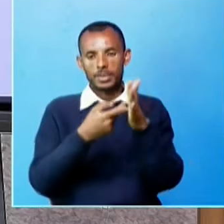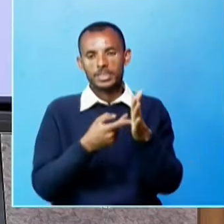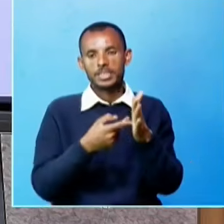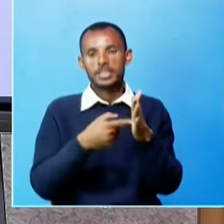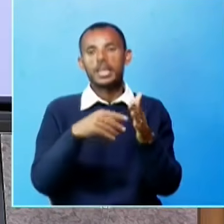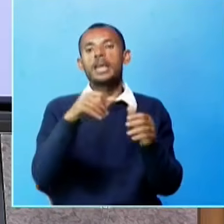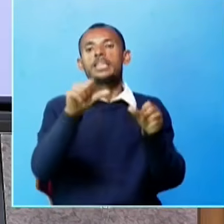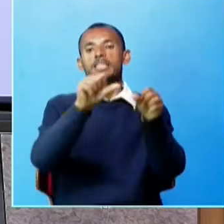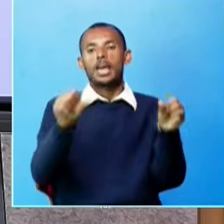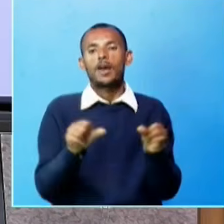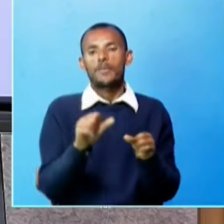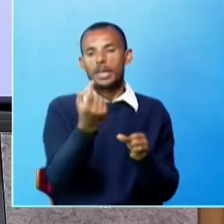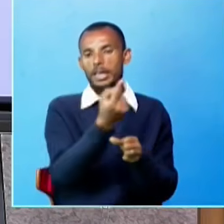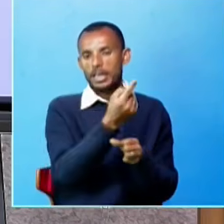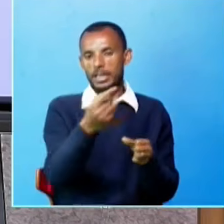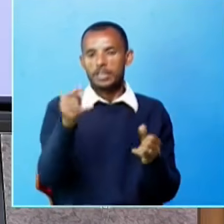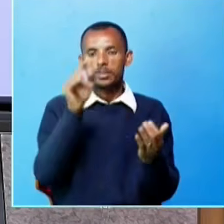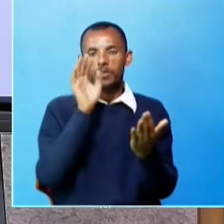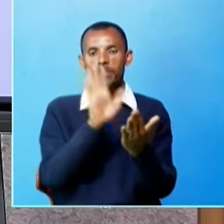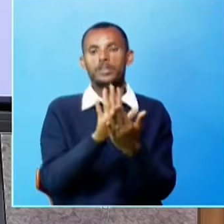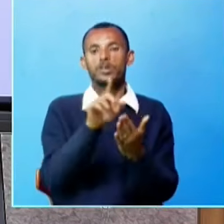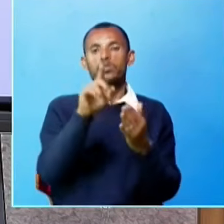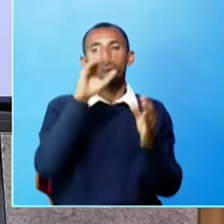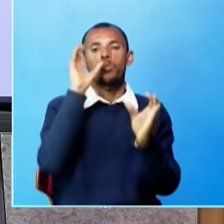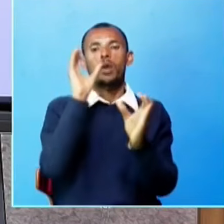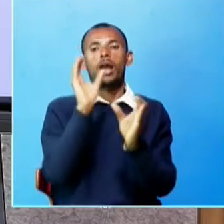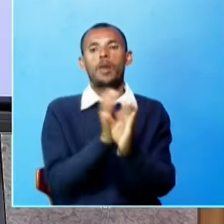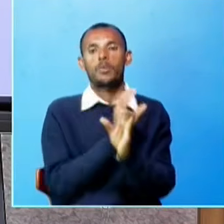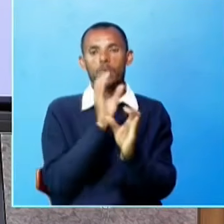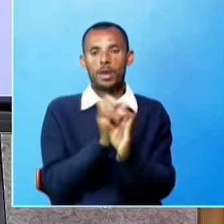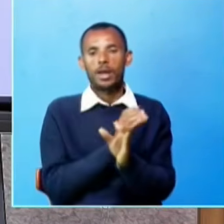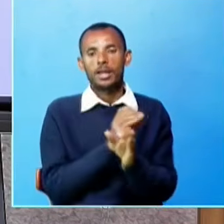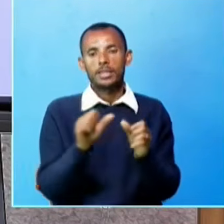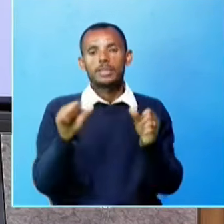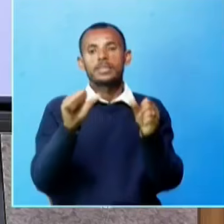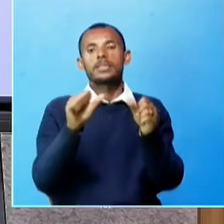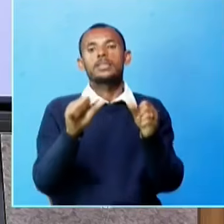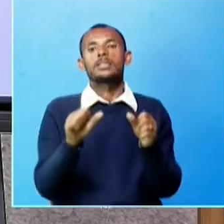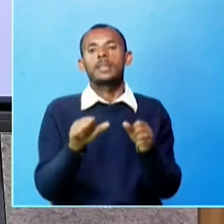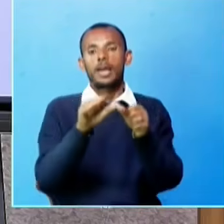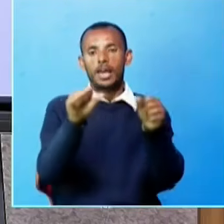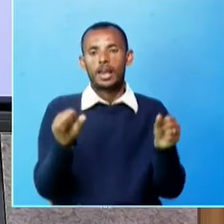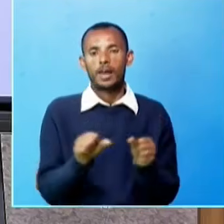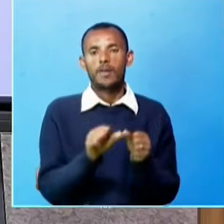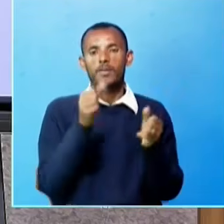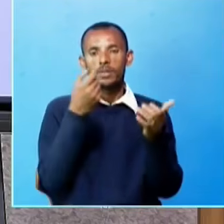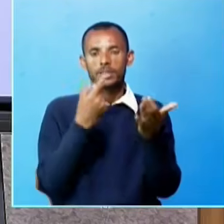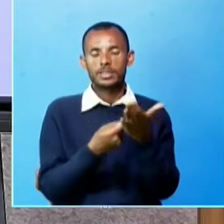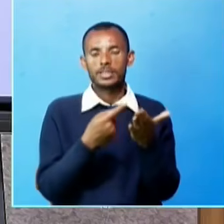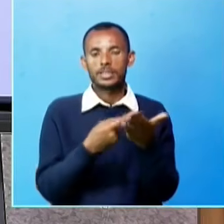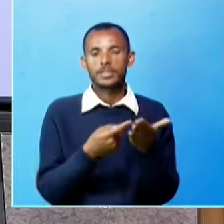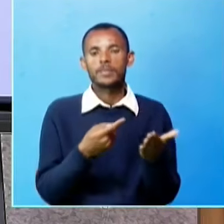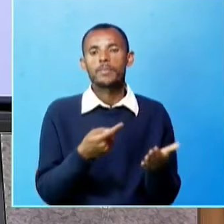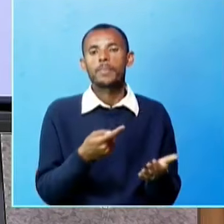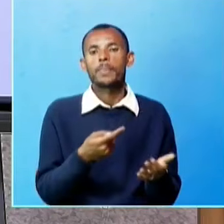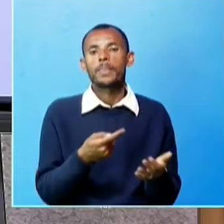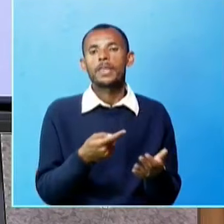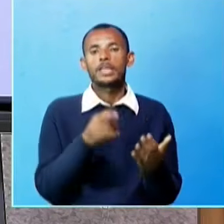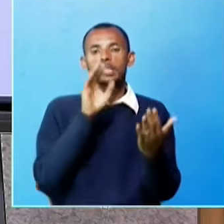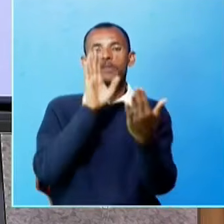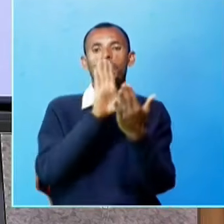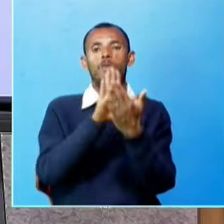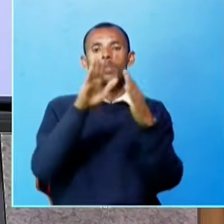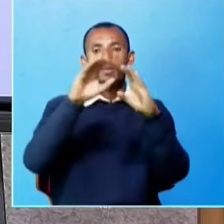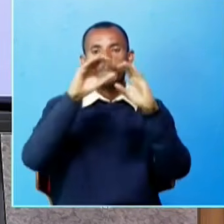faces. Okay, that means you need to calculate the area of the front